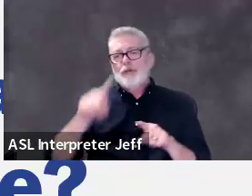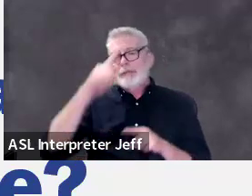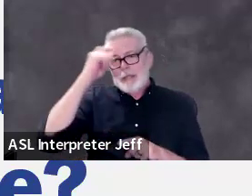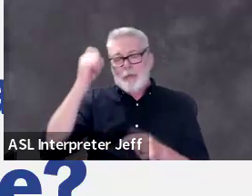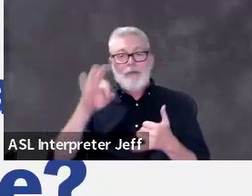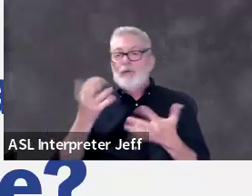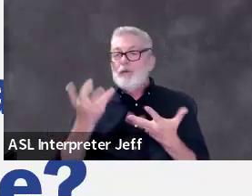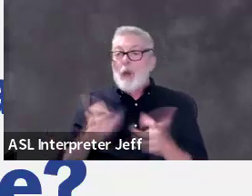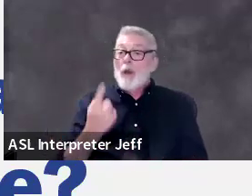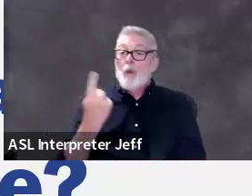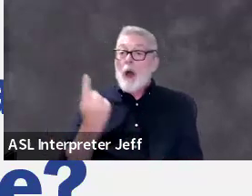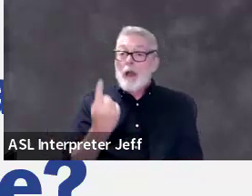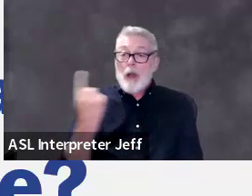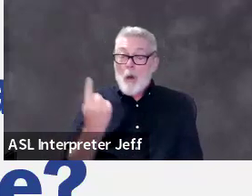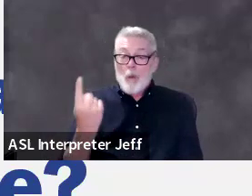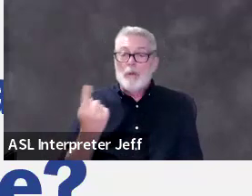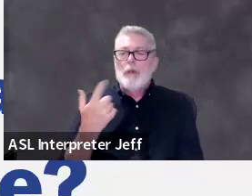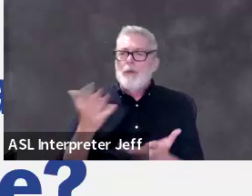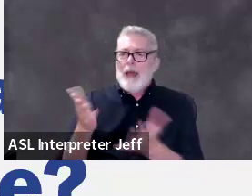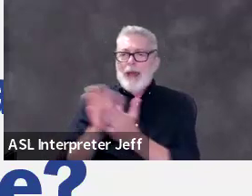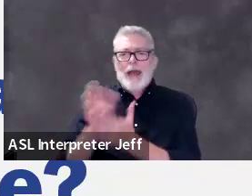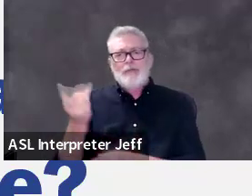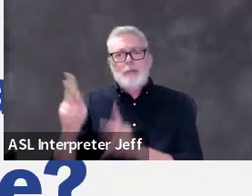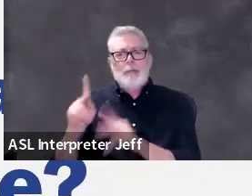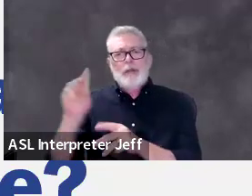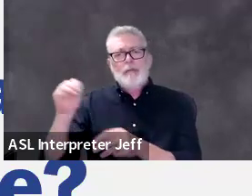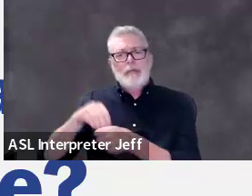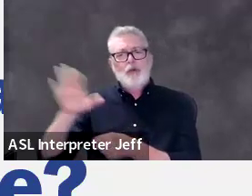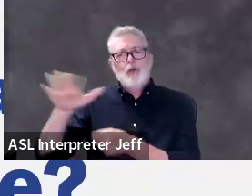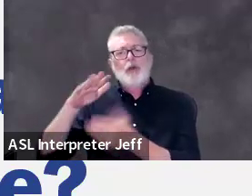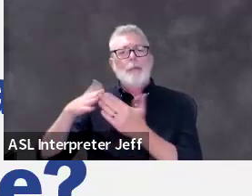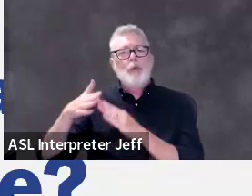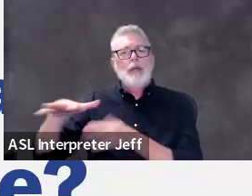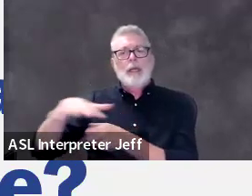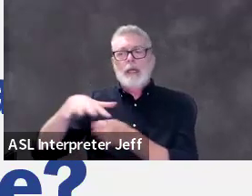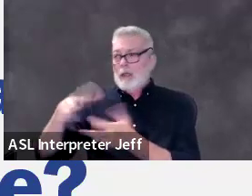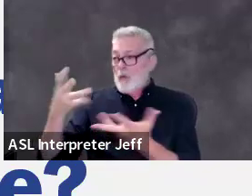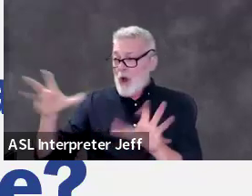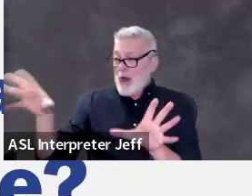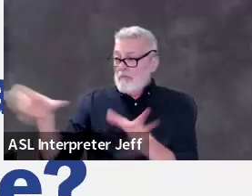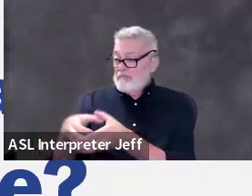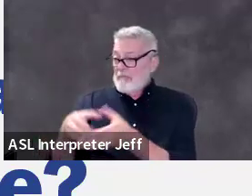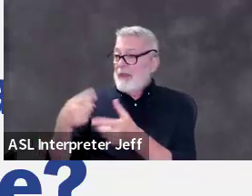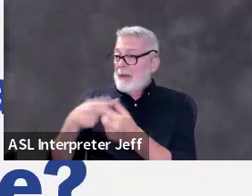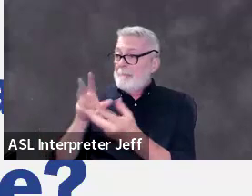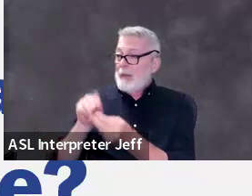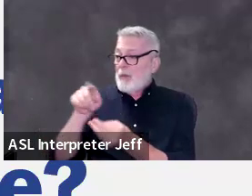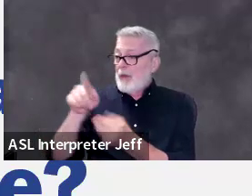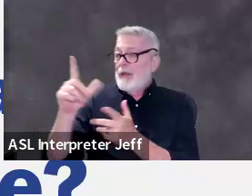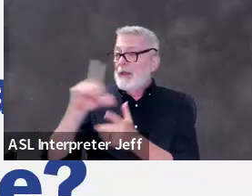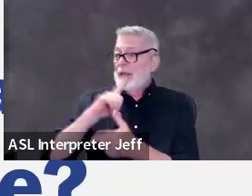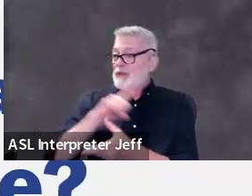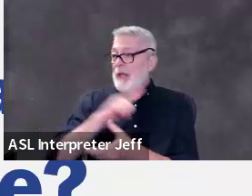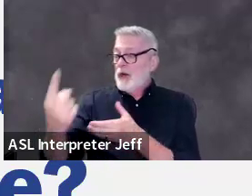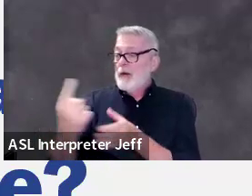to do it alone, find some other people in your community that want to meet with their legislator, and everybody